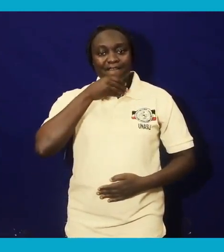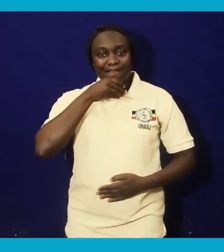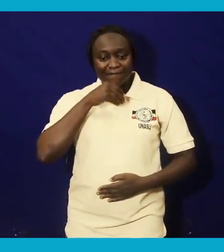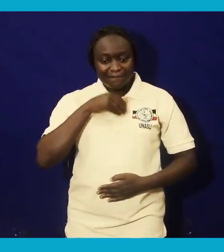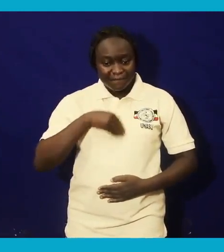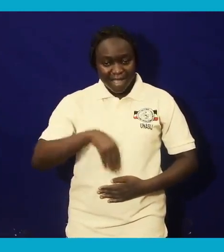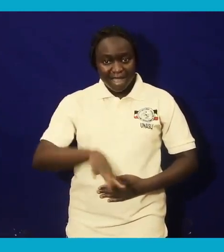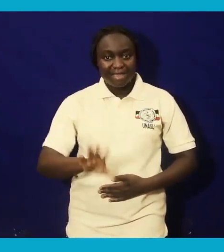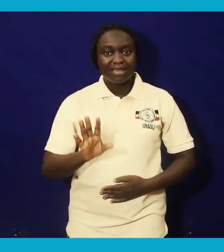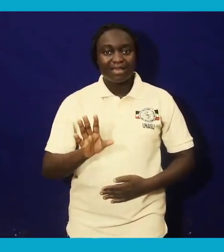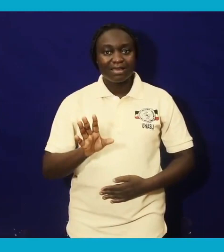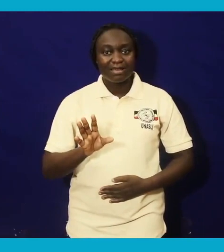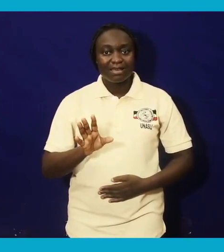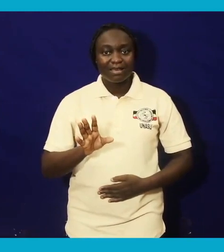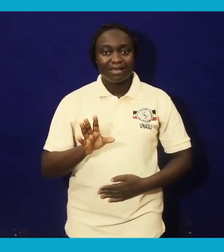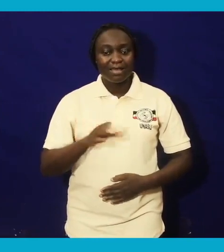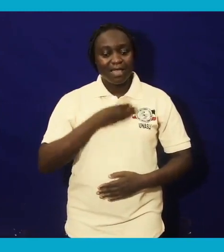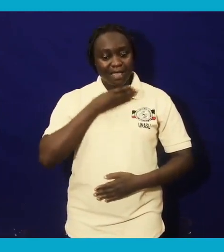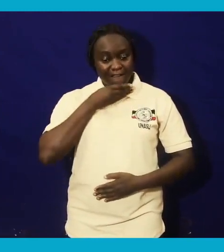Father,